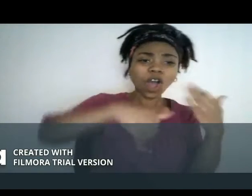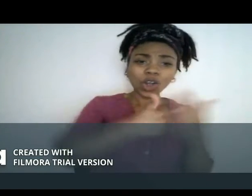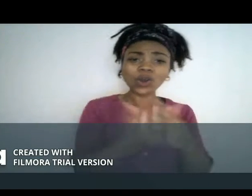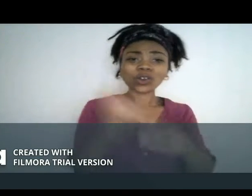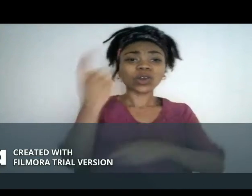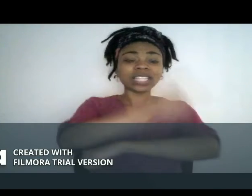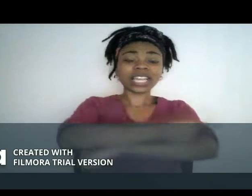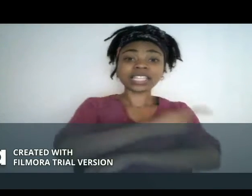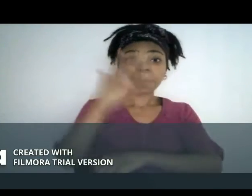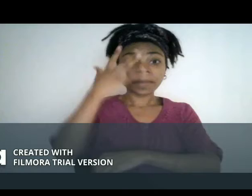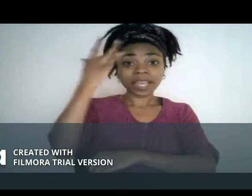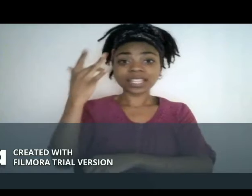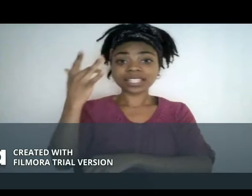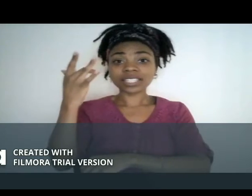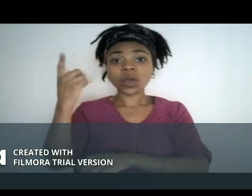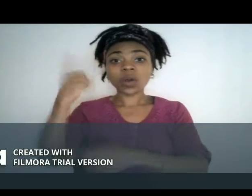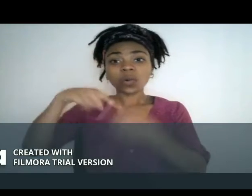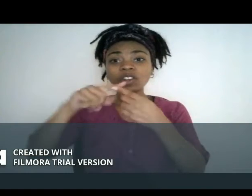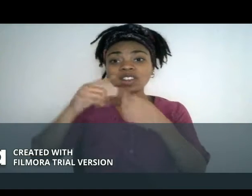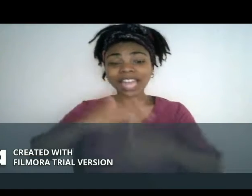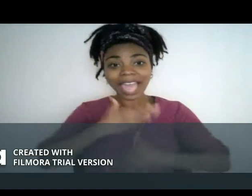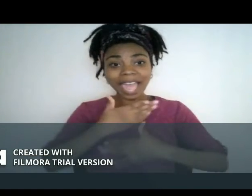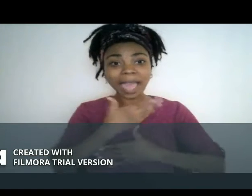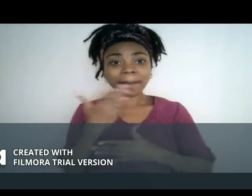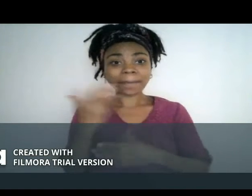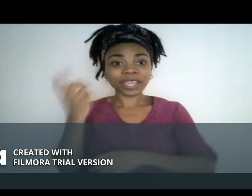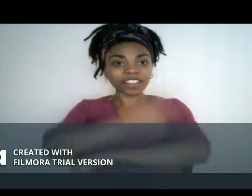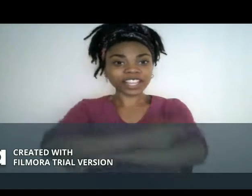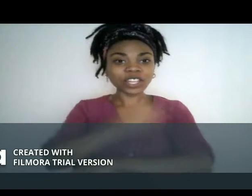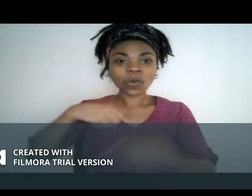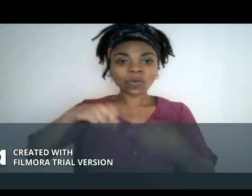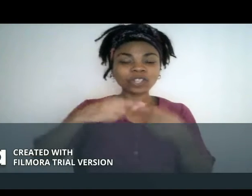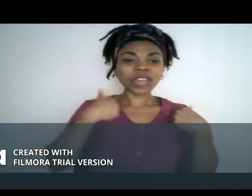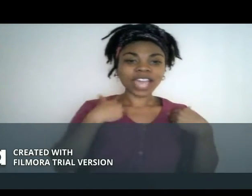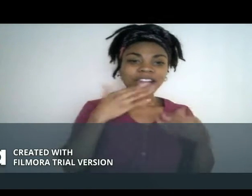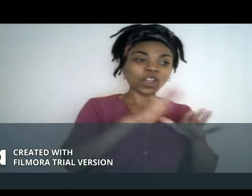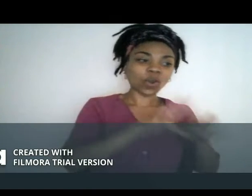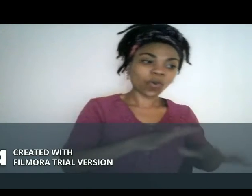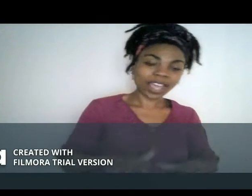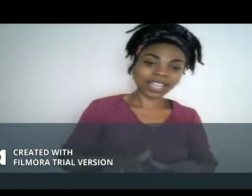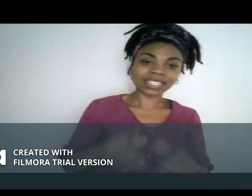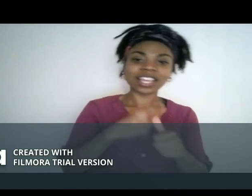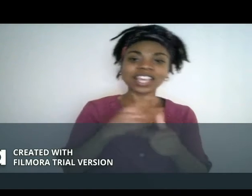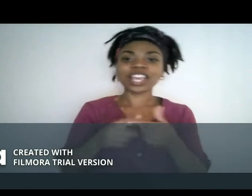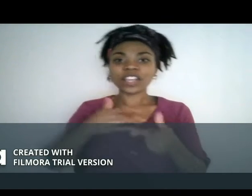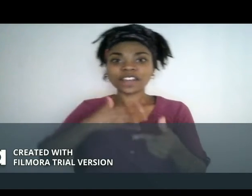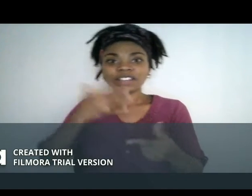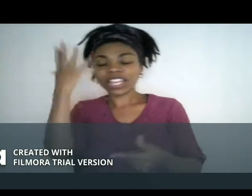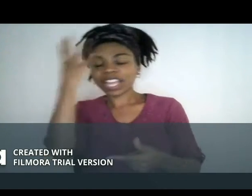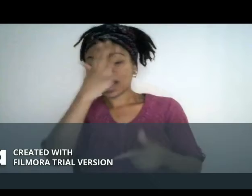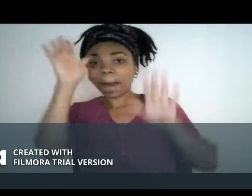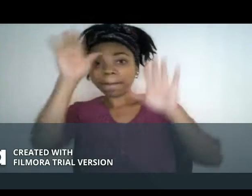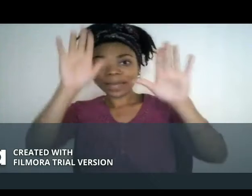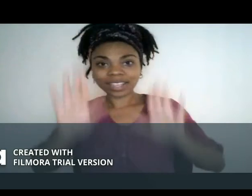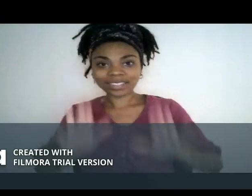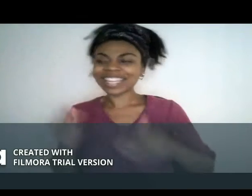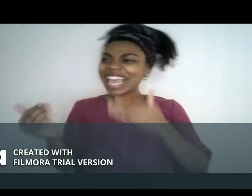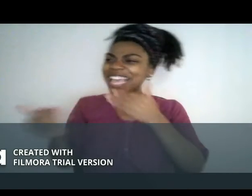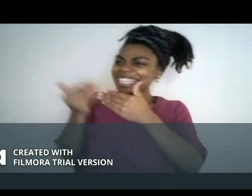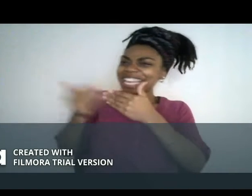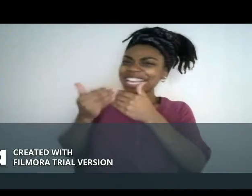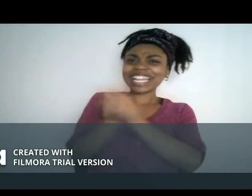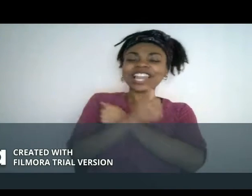happy occasion, when you're looking amazing, when you got that rest, when you're feeling amazing, it's easy to love yourself